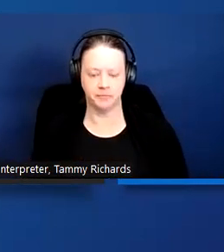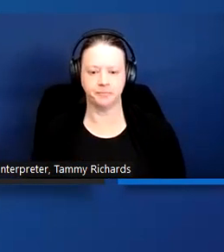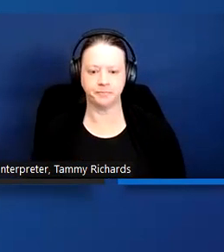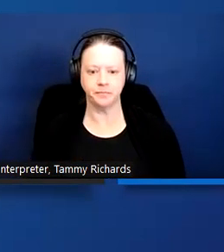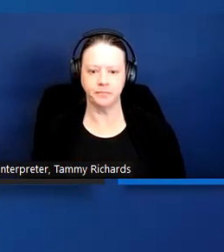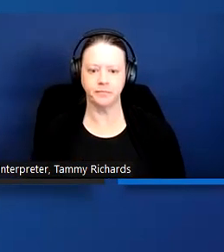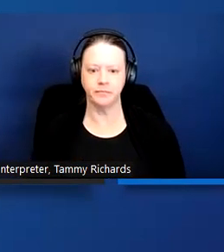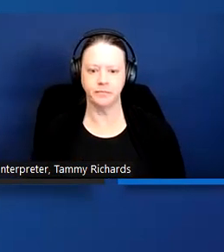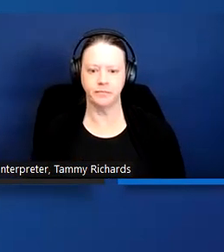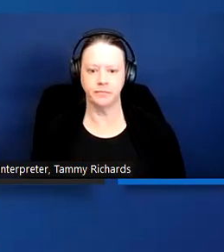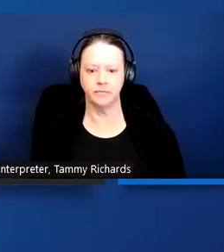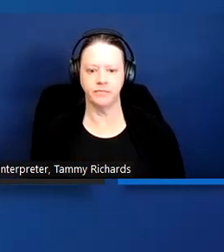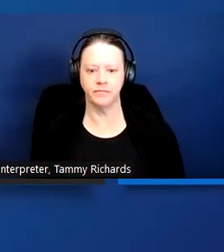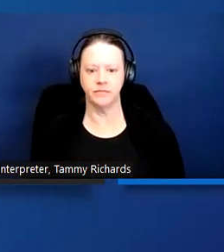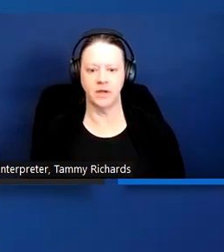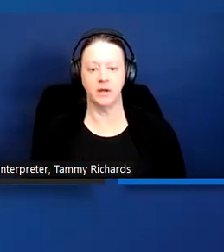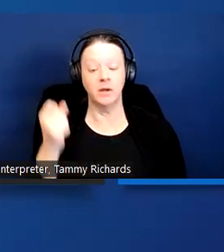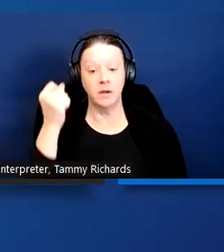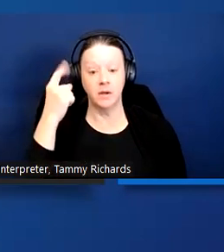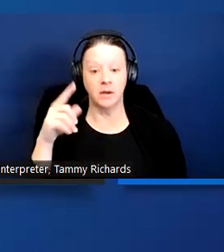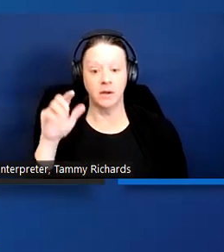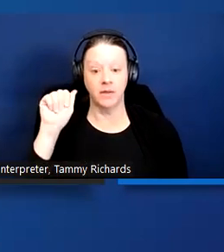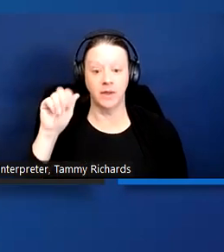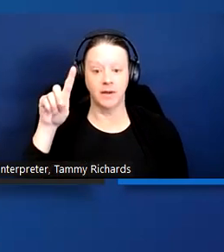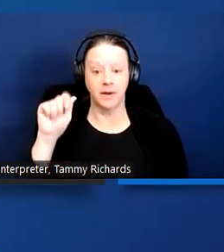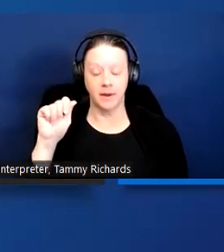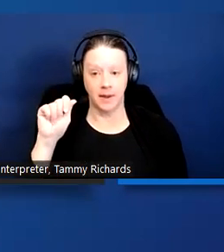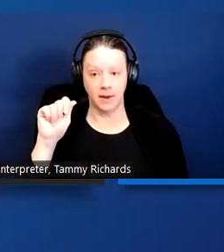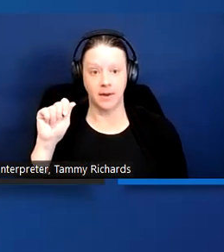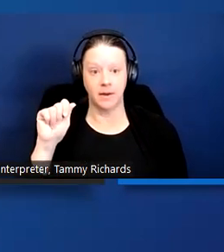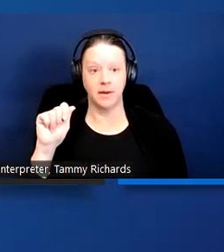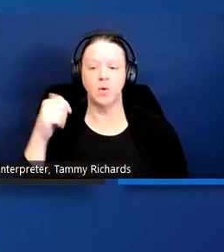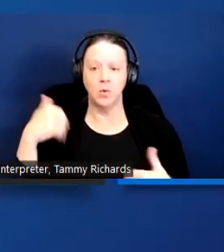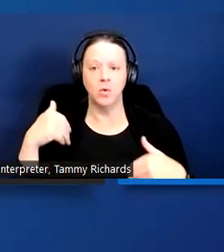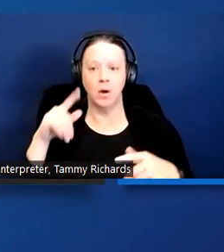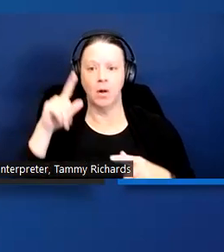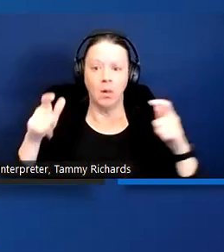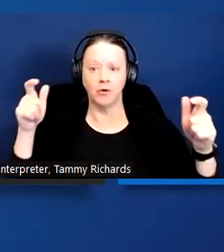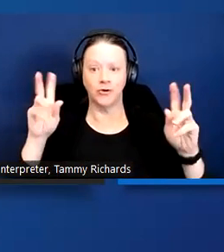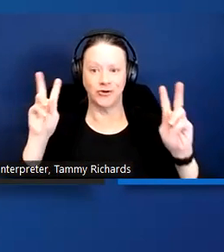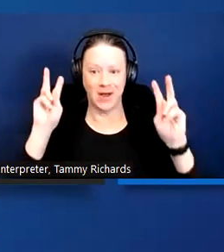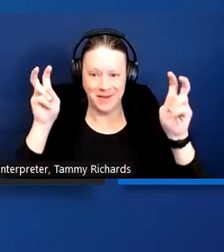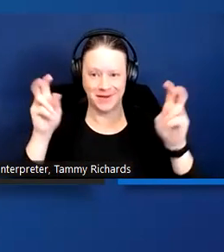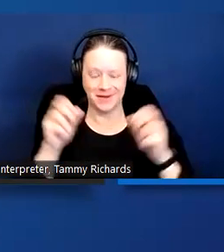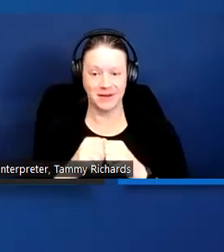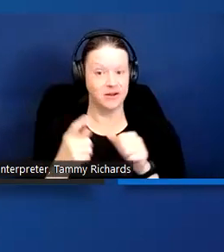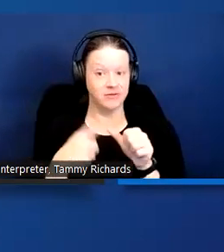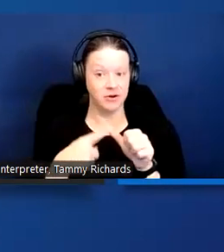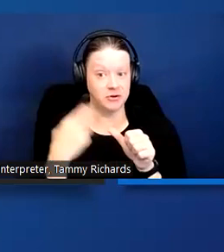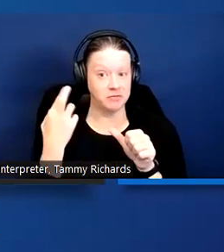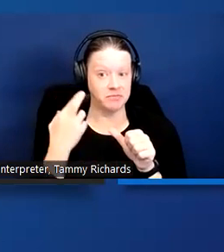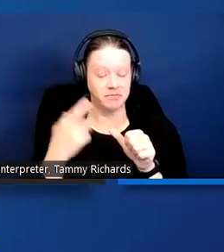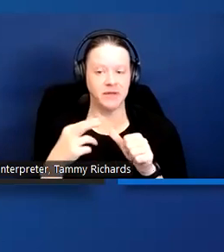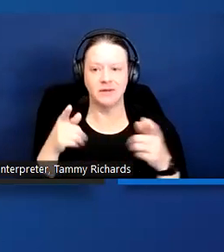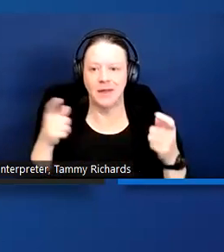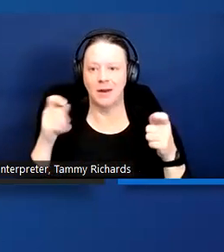Now, the ADA is a larger topic. The reason for that is A, it's handled by the Department